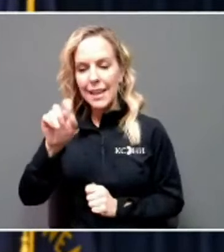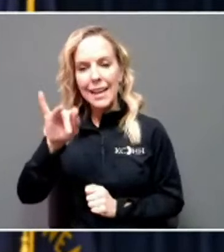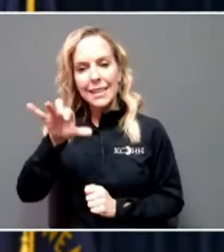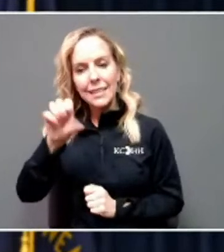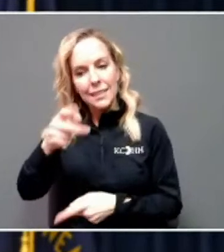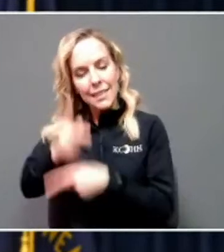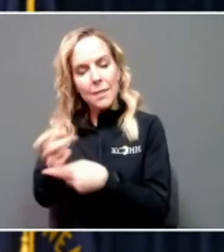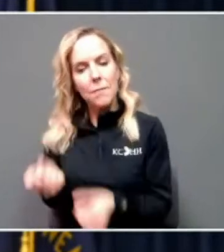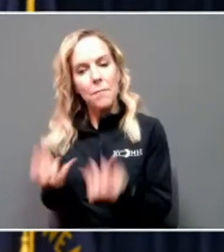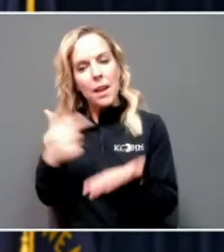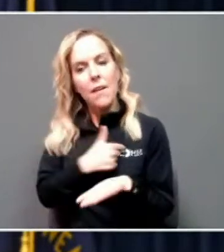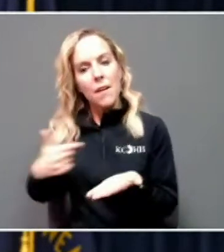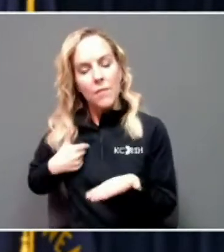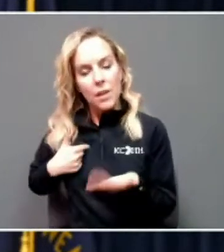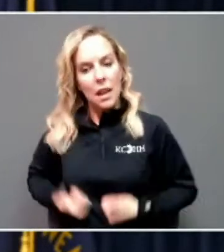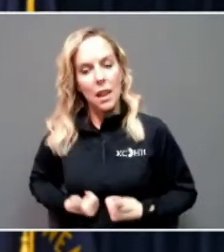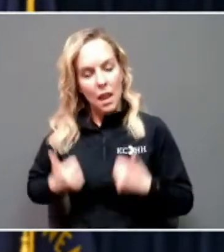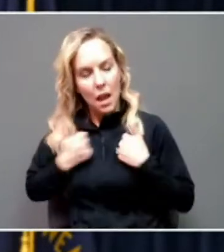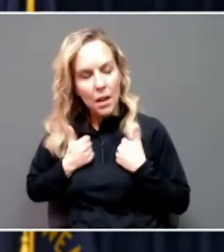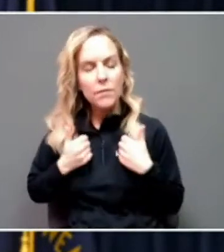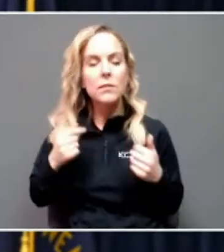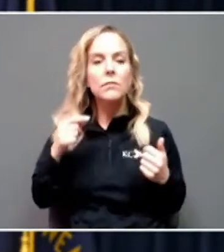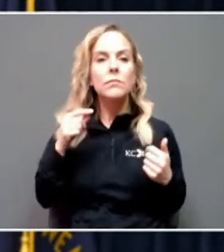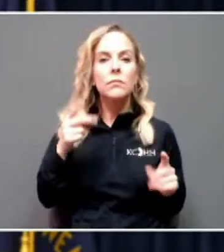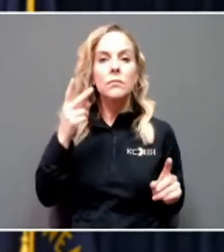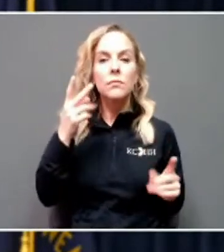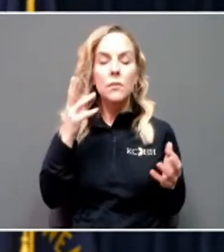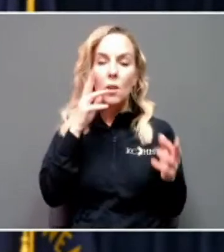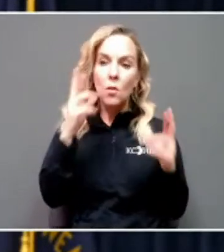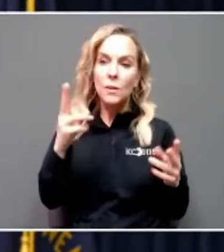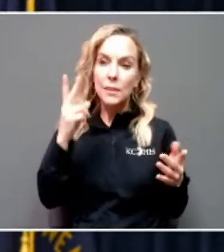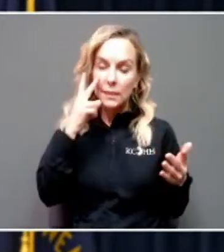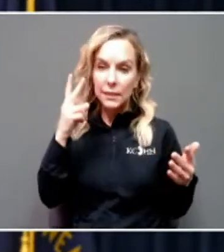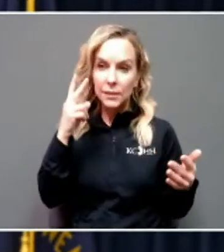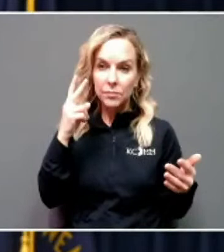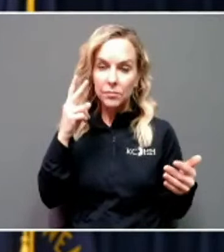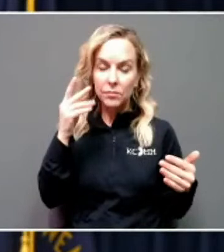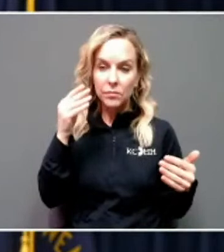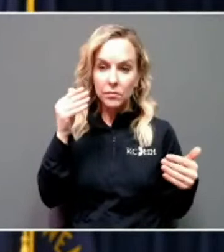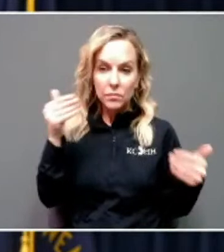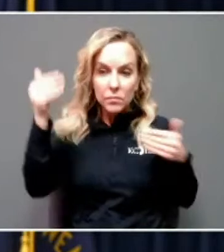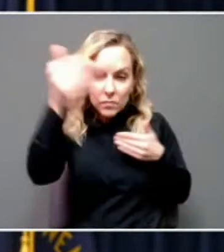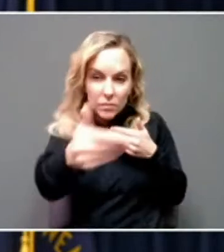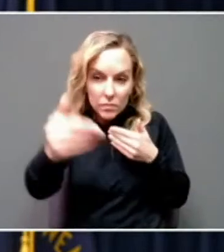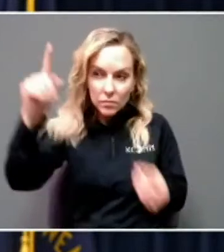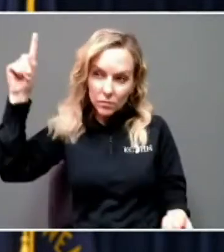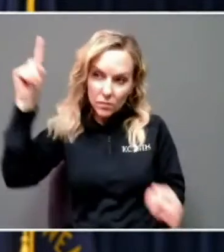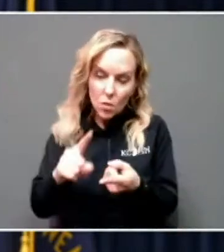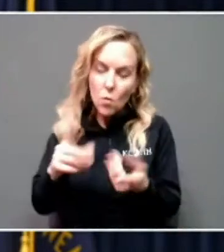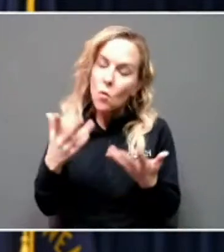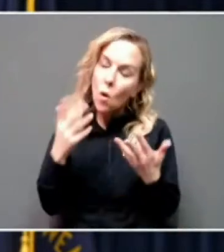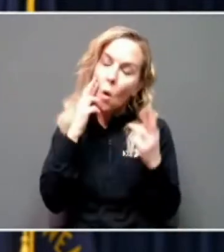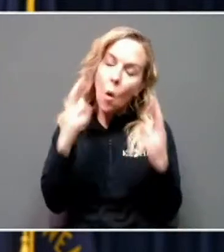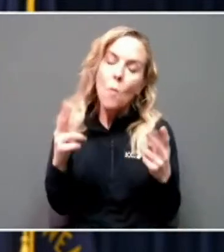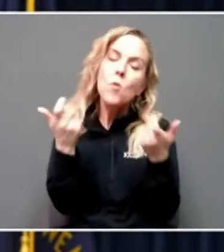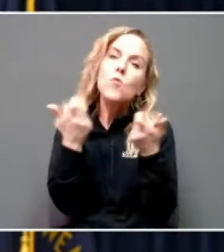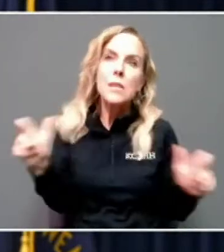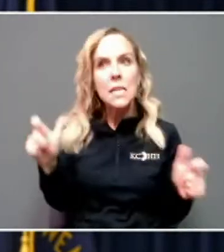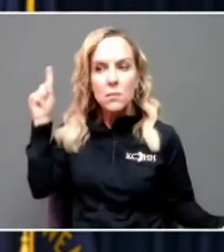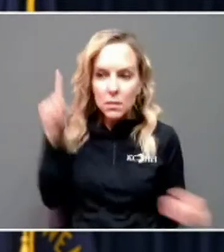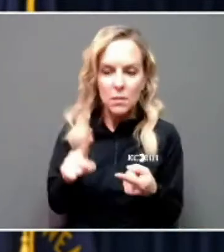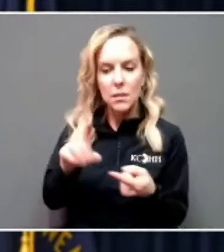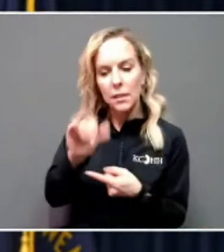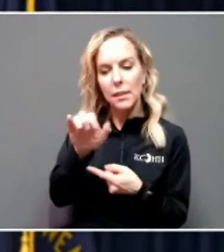to see in the coming weeks, if we've turned the corner, is a reduction, hopefully a significant reduction of cases. My